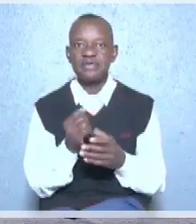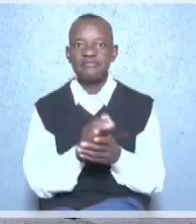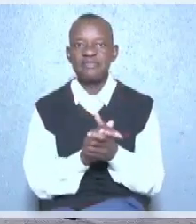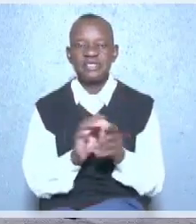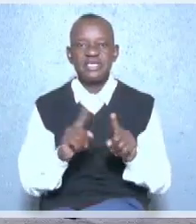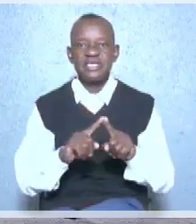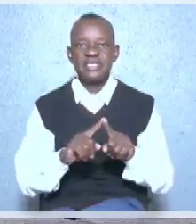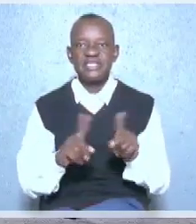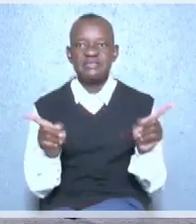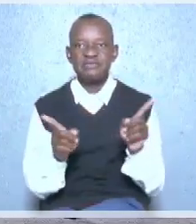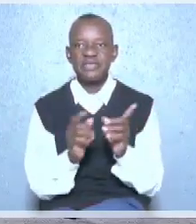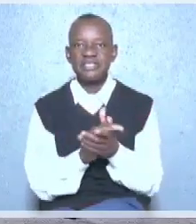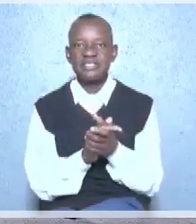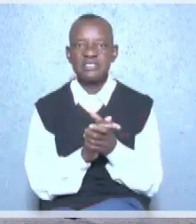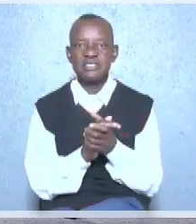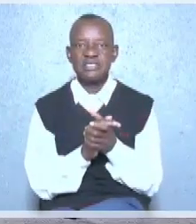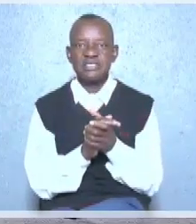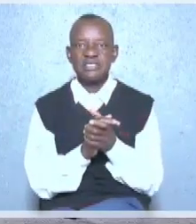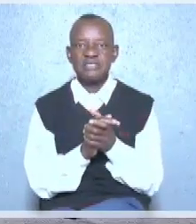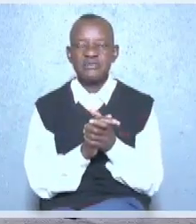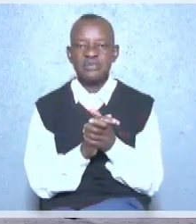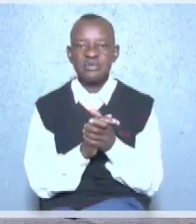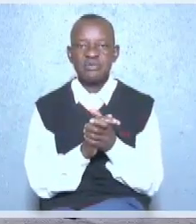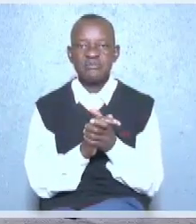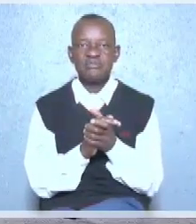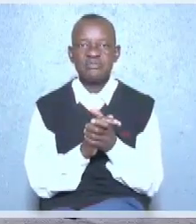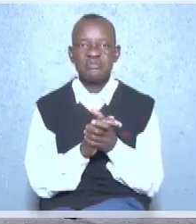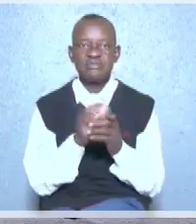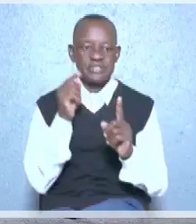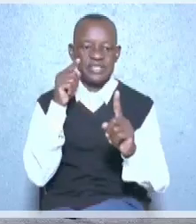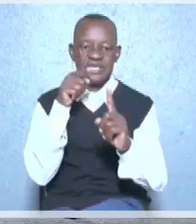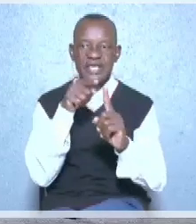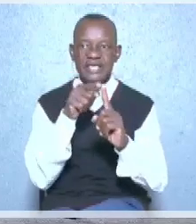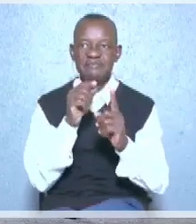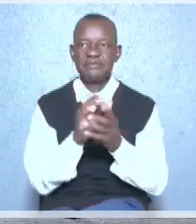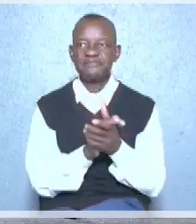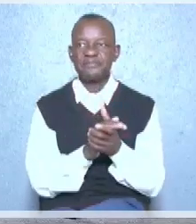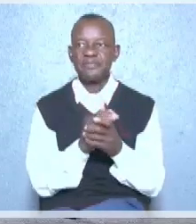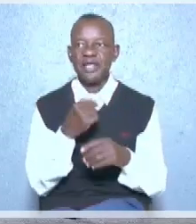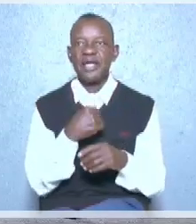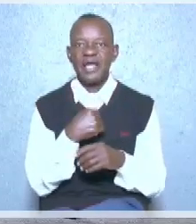Vickson just alluded to now, that Namibian stories need to be told